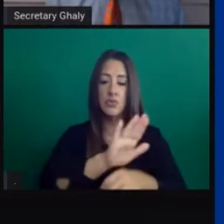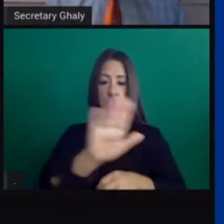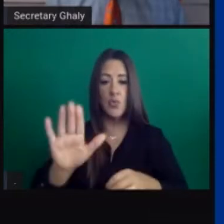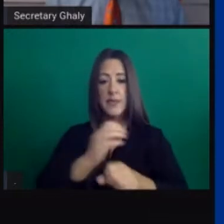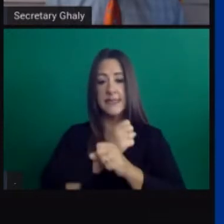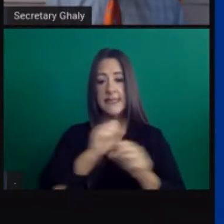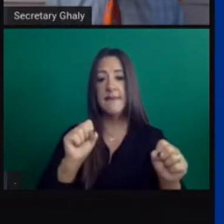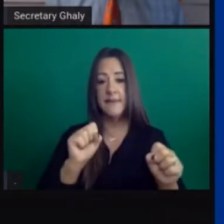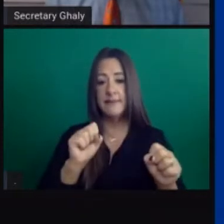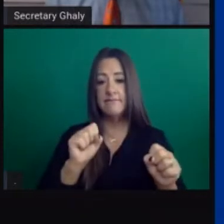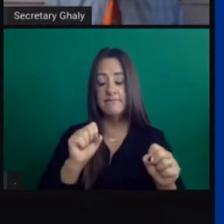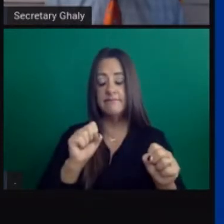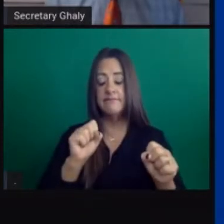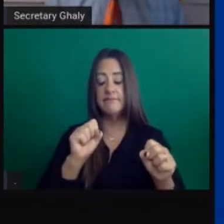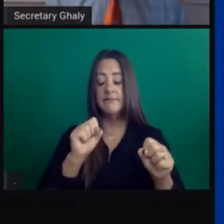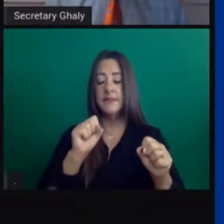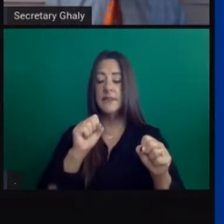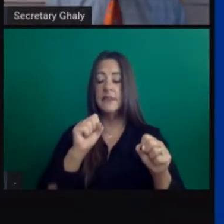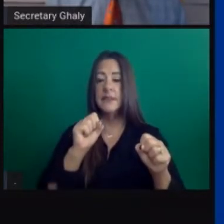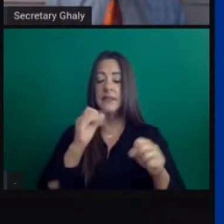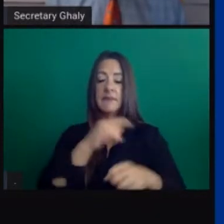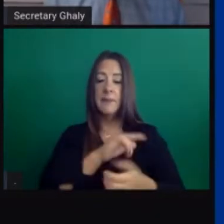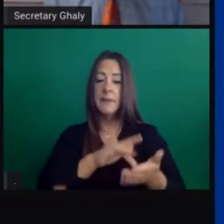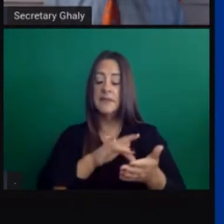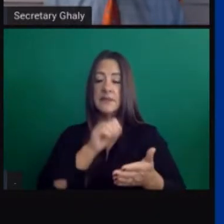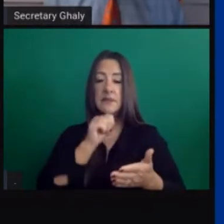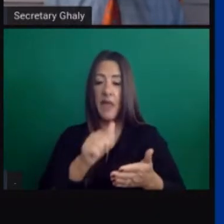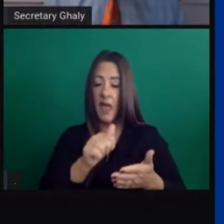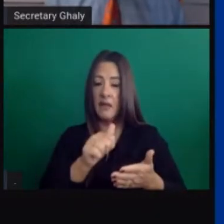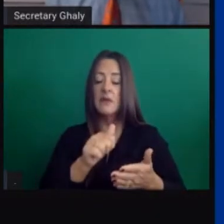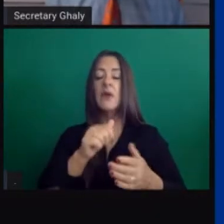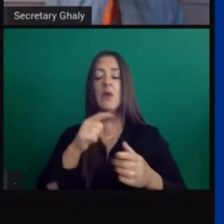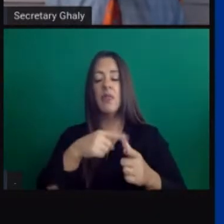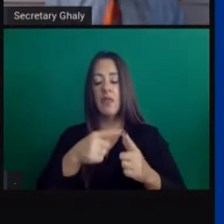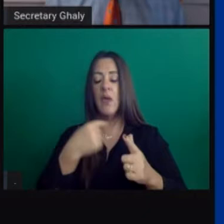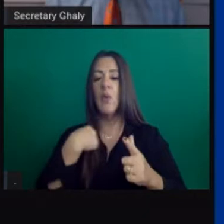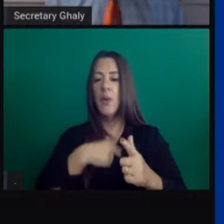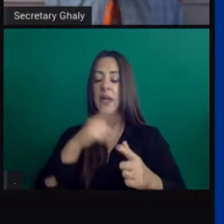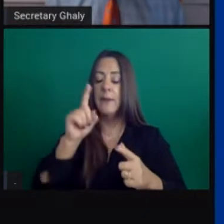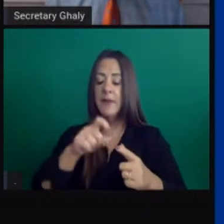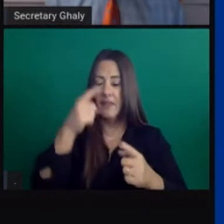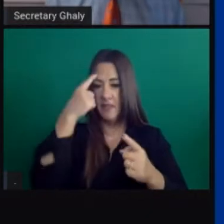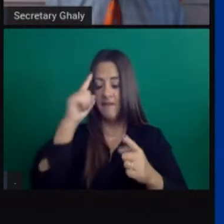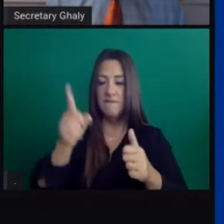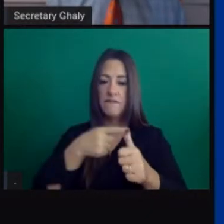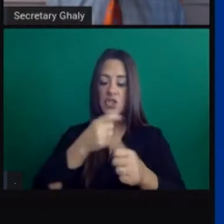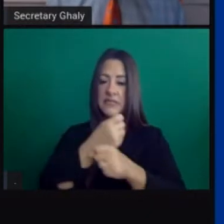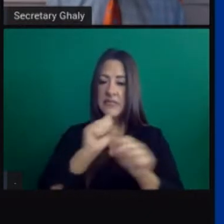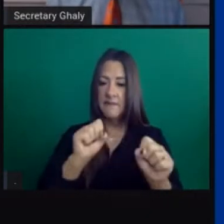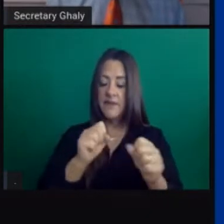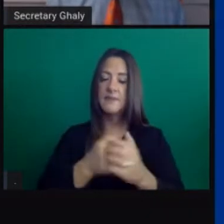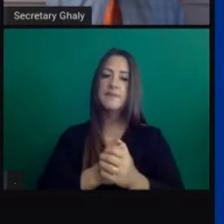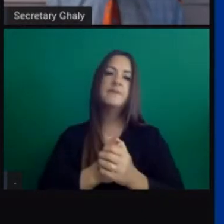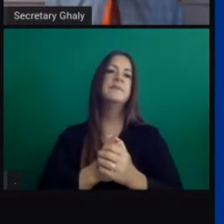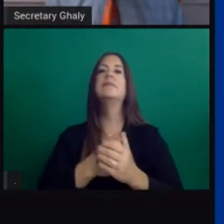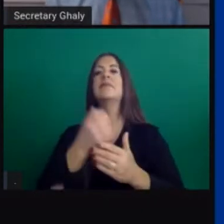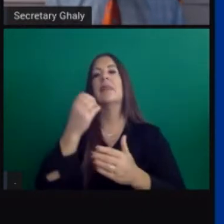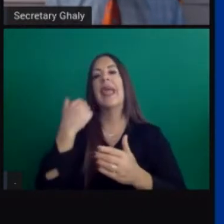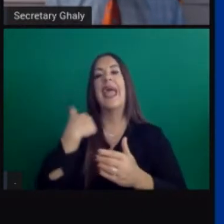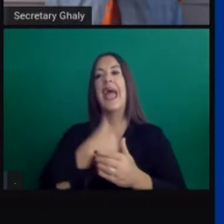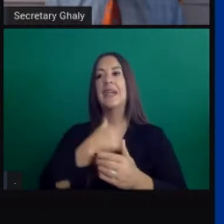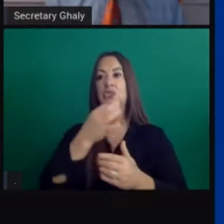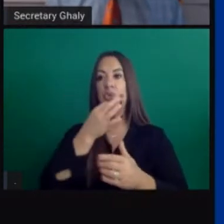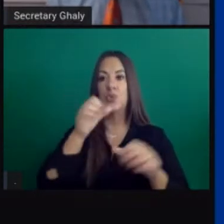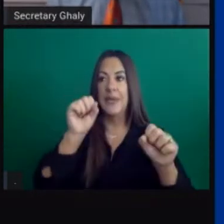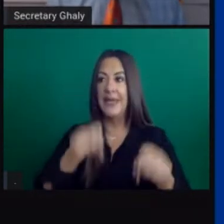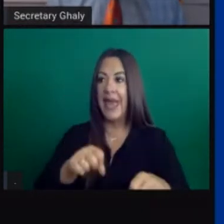and we want to be able to sort of move forward with this vaccination supply if we can, as soon as we